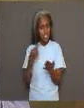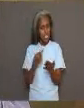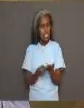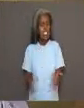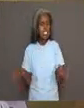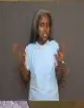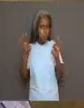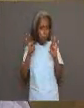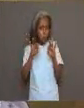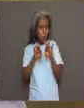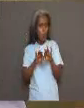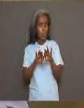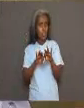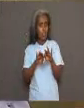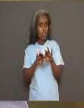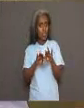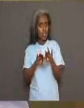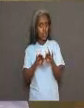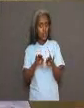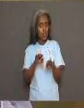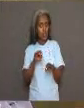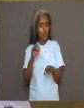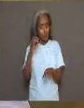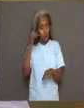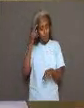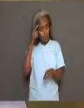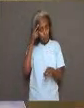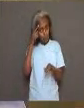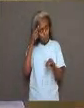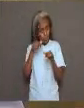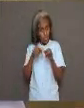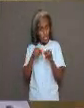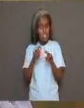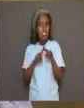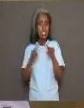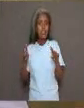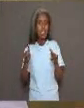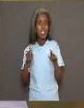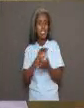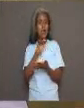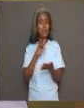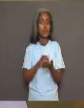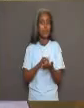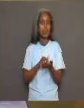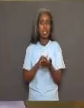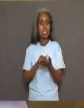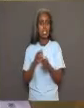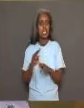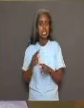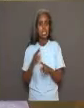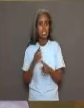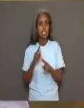Students, it is important to note the difference between dependent